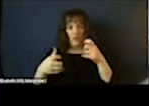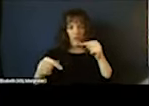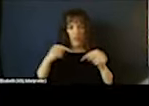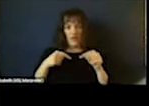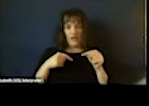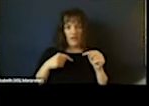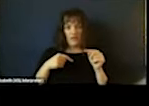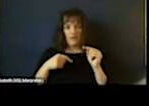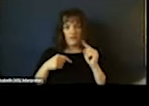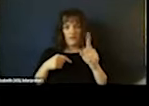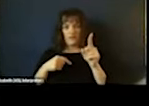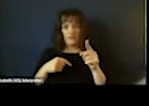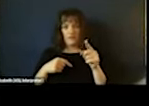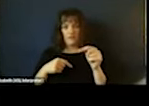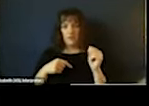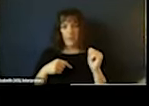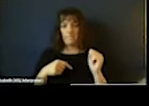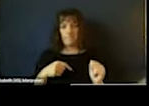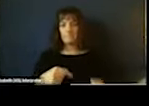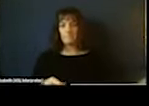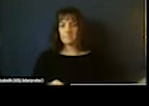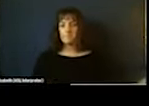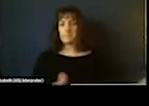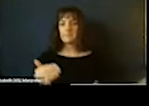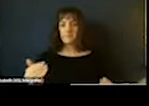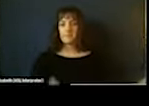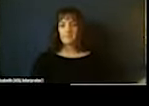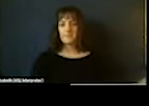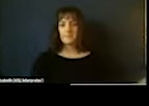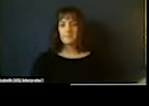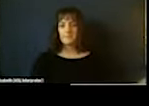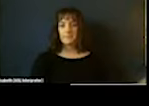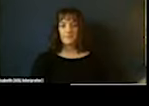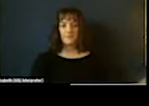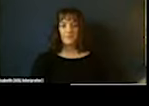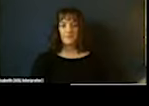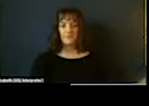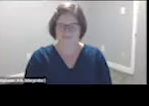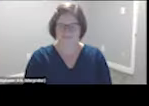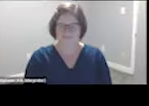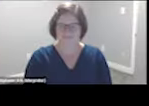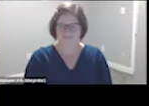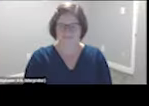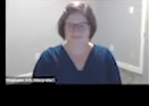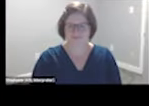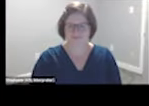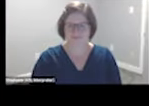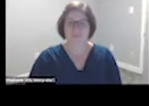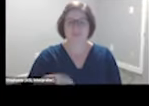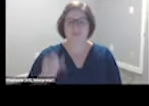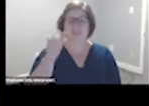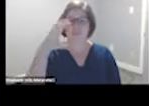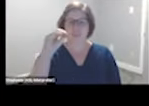second, so the model that I'm showing on this particular slide is really simple. The tactile features aren't